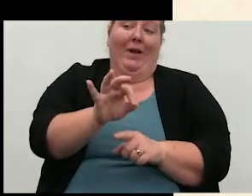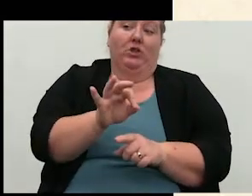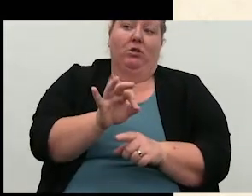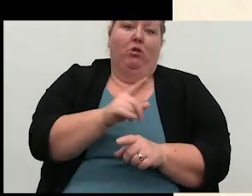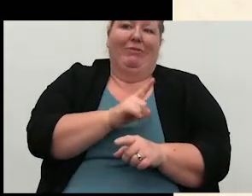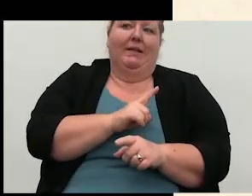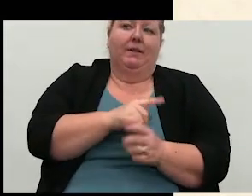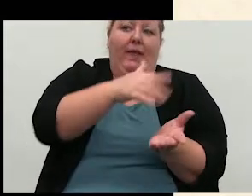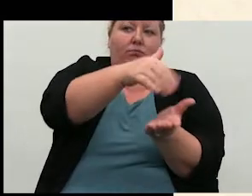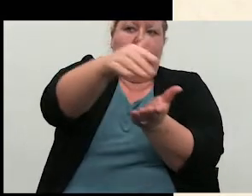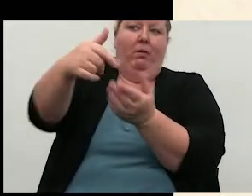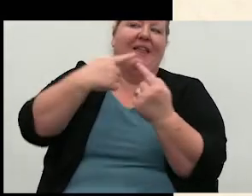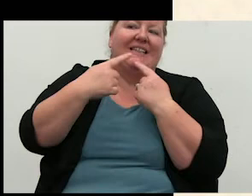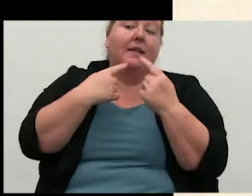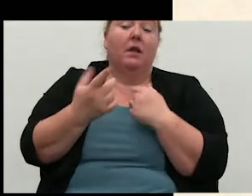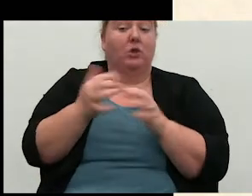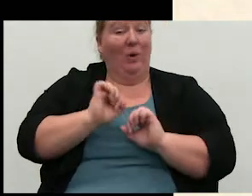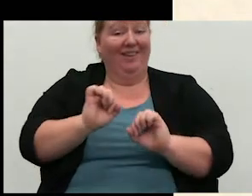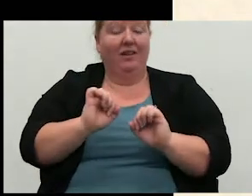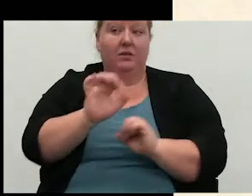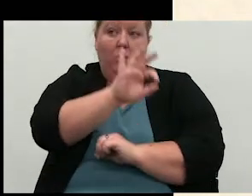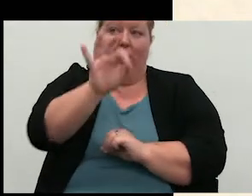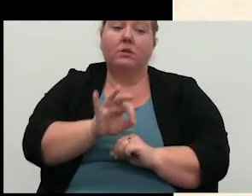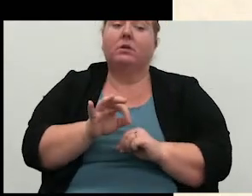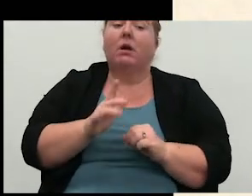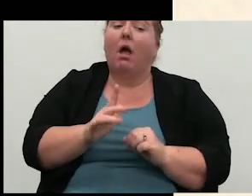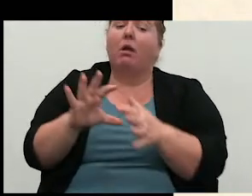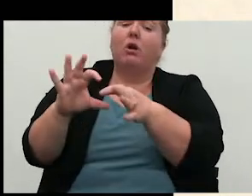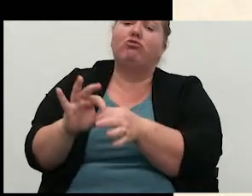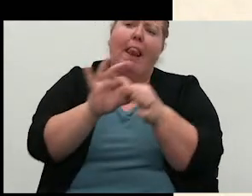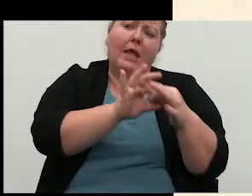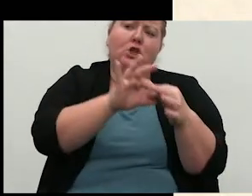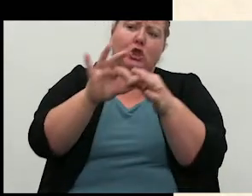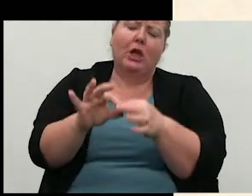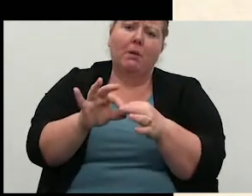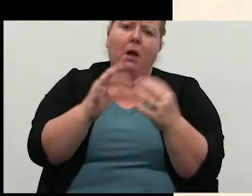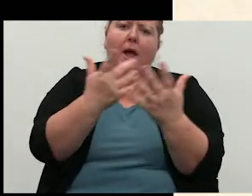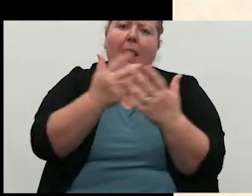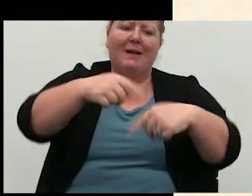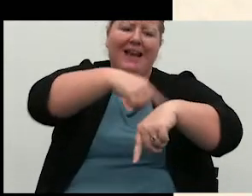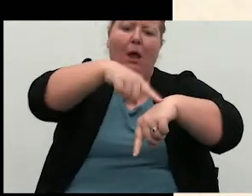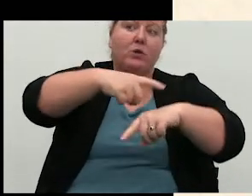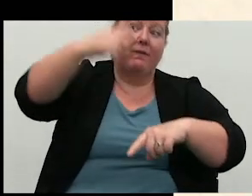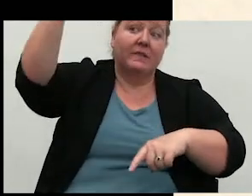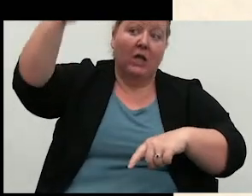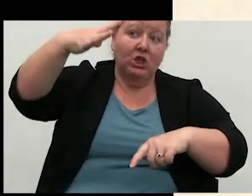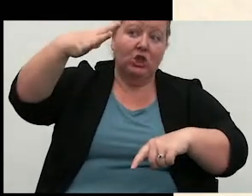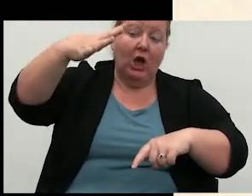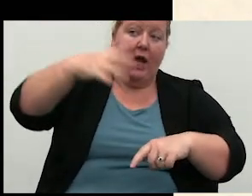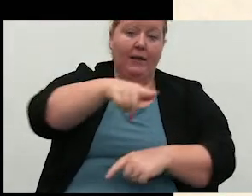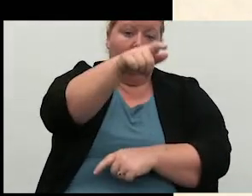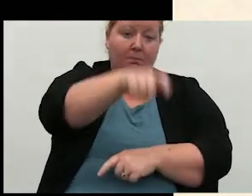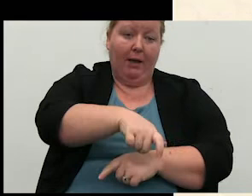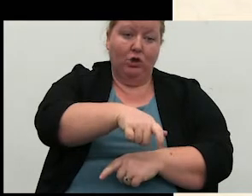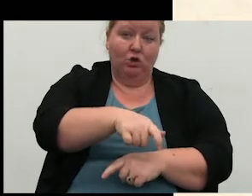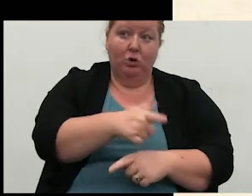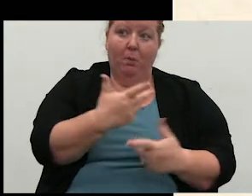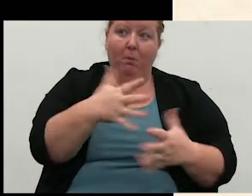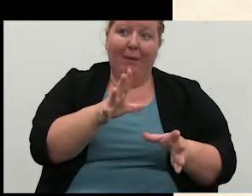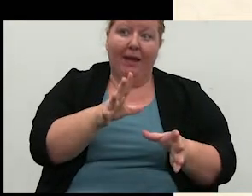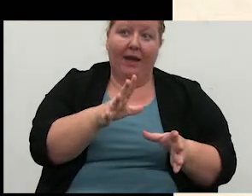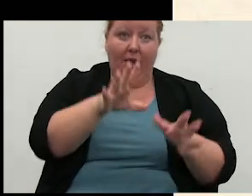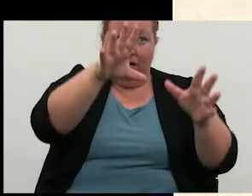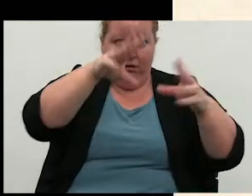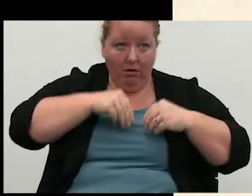data originally. And his question was, is there a relationship between how many hours of sunshine the patients received and